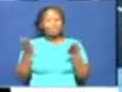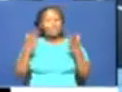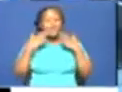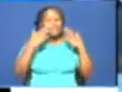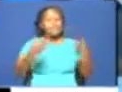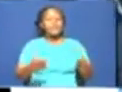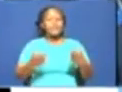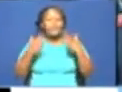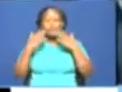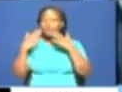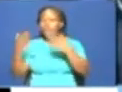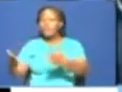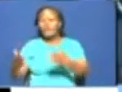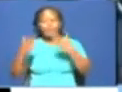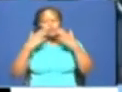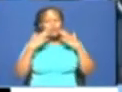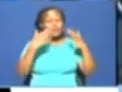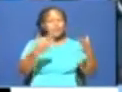sana.